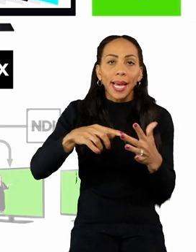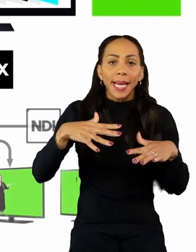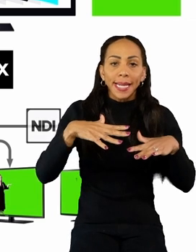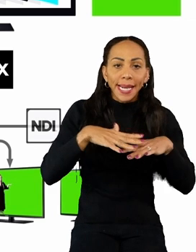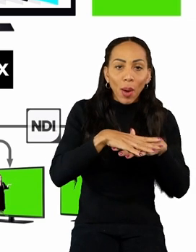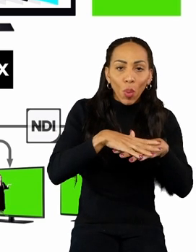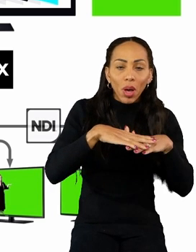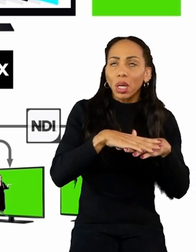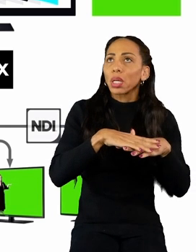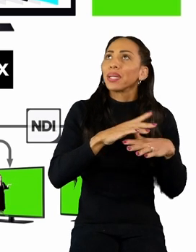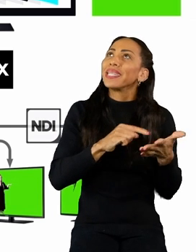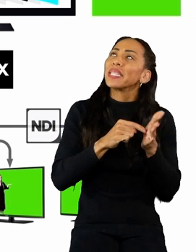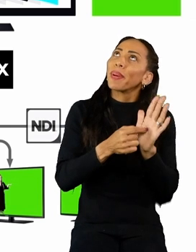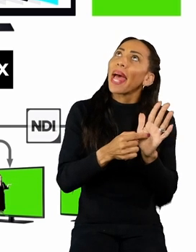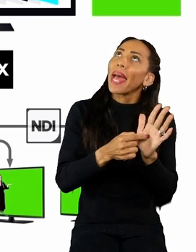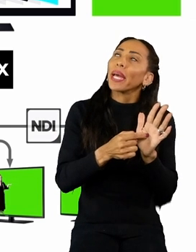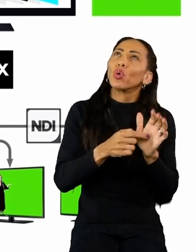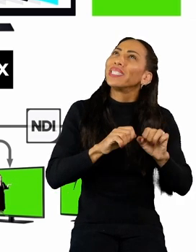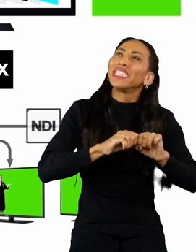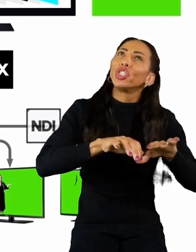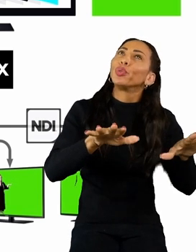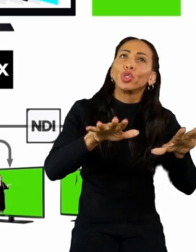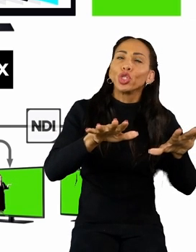online, it now uses a protocol called